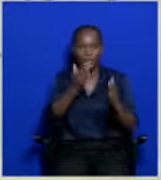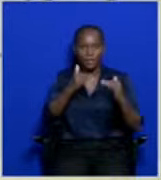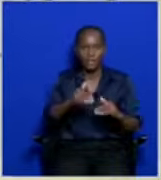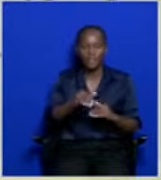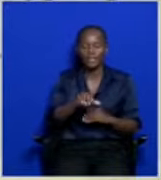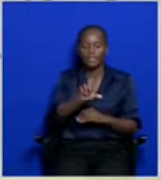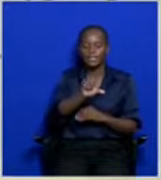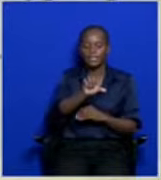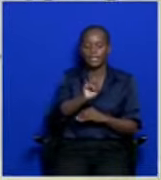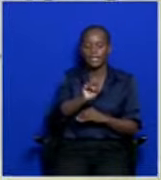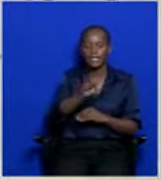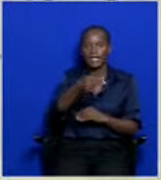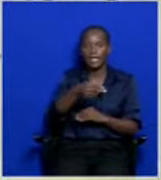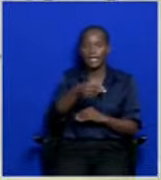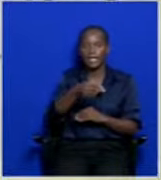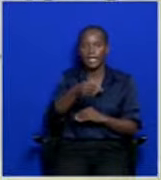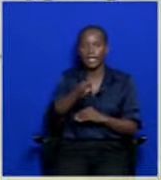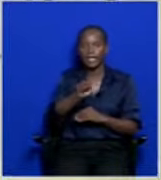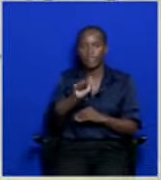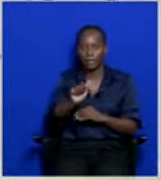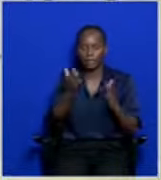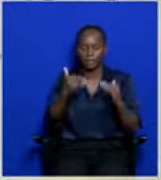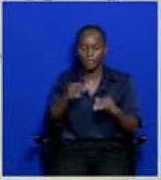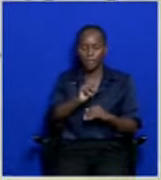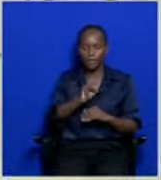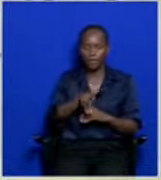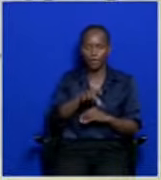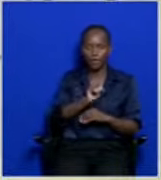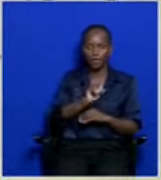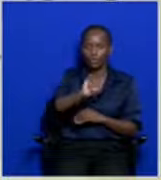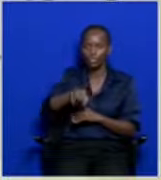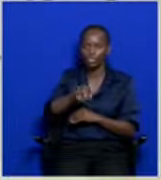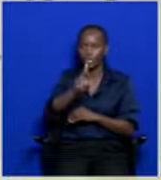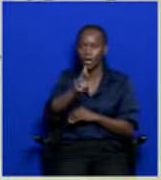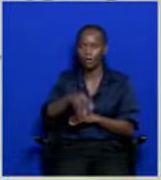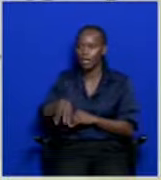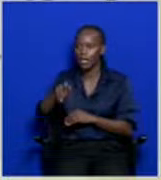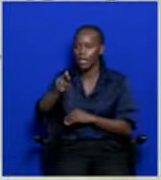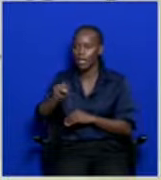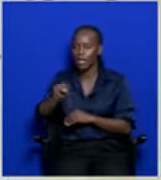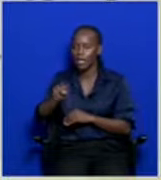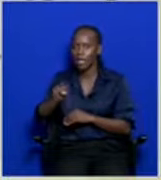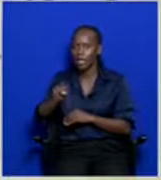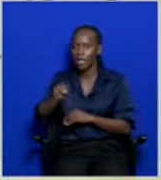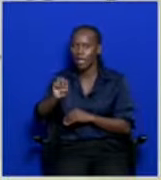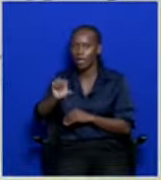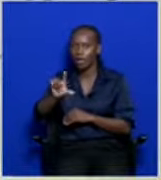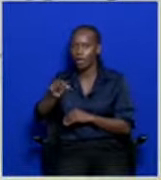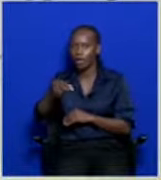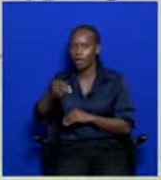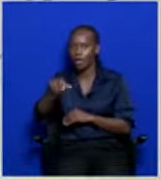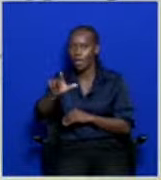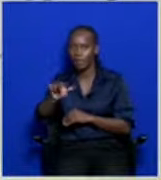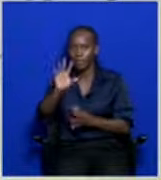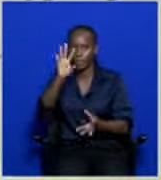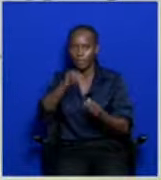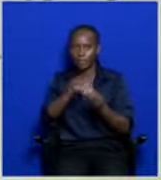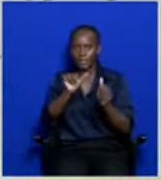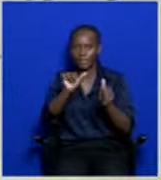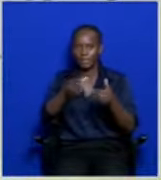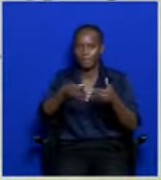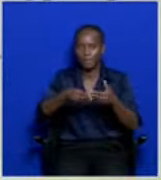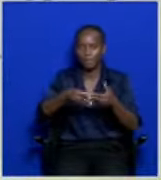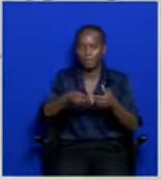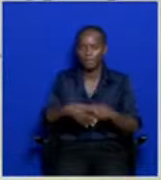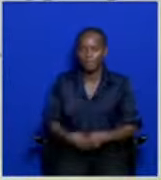MPO GR Neloheni. So the total is 6 members. The 6 MPD,